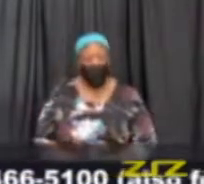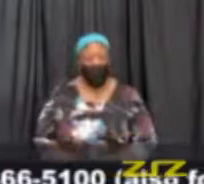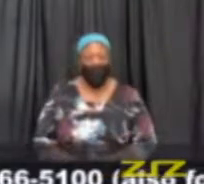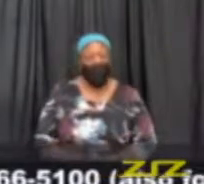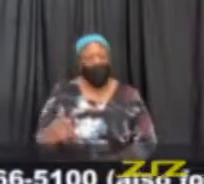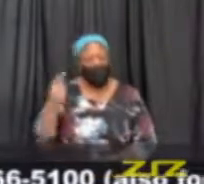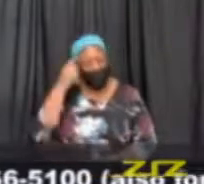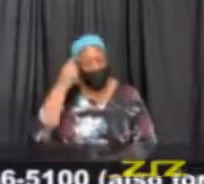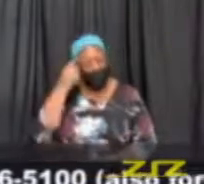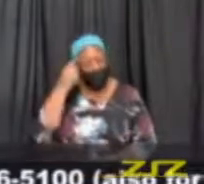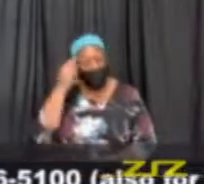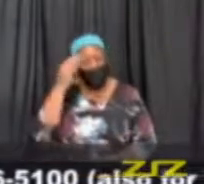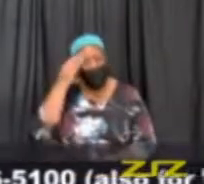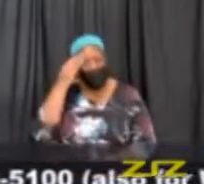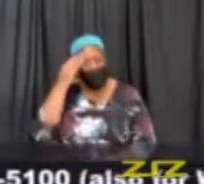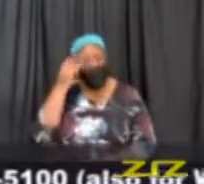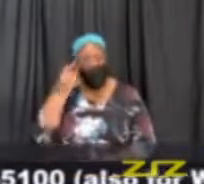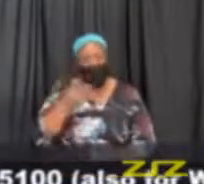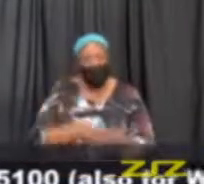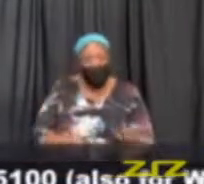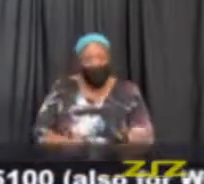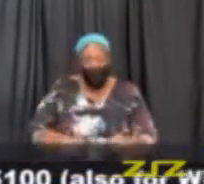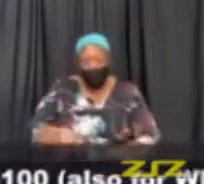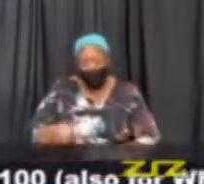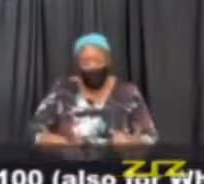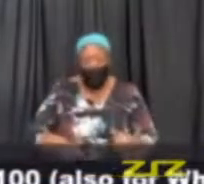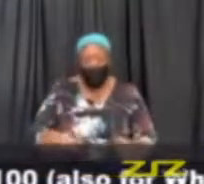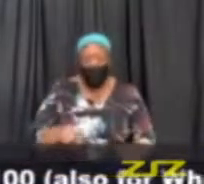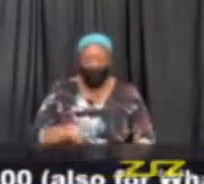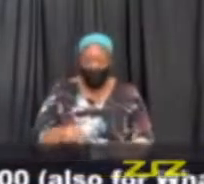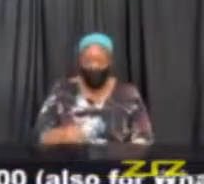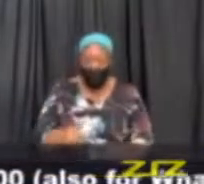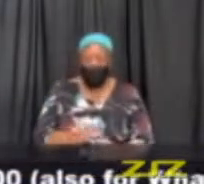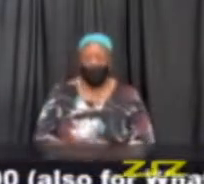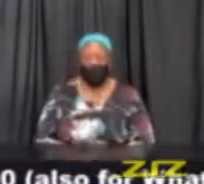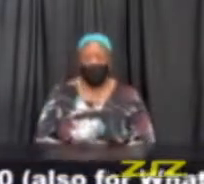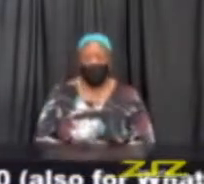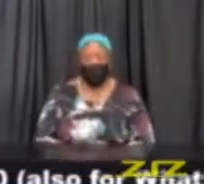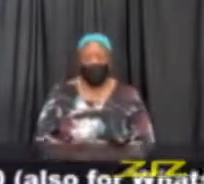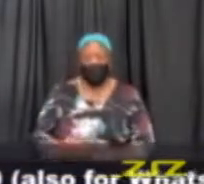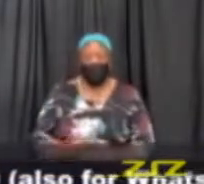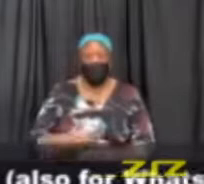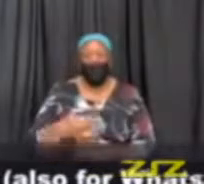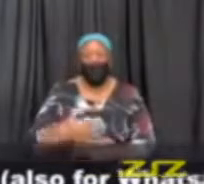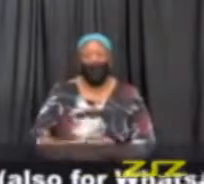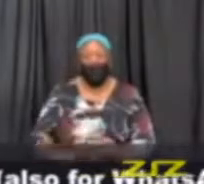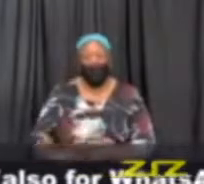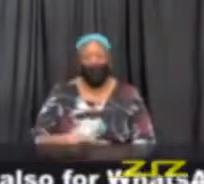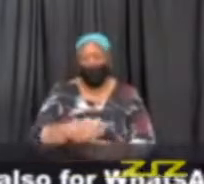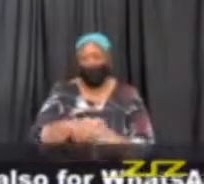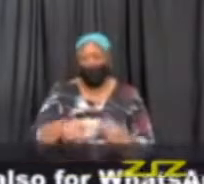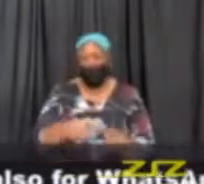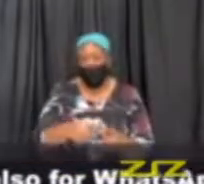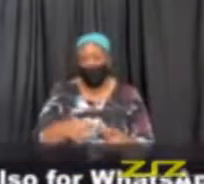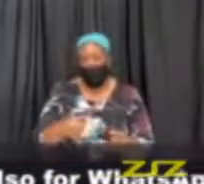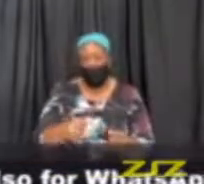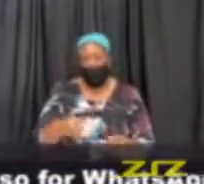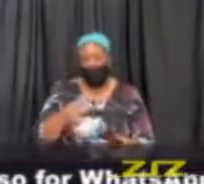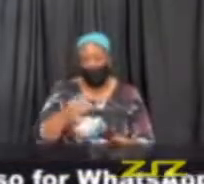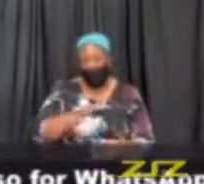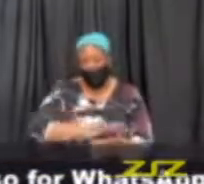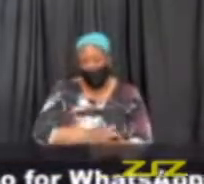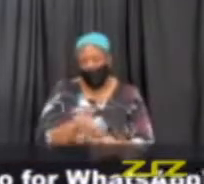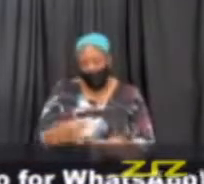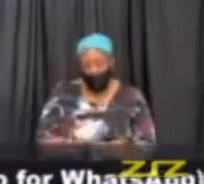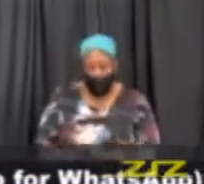of science. Since this pandemic began over a year ago, I have been